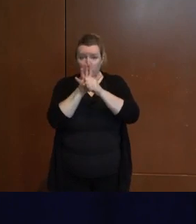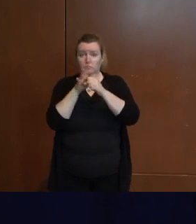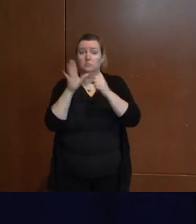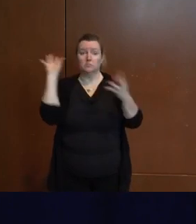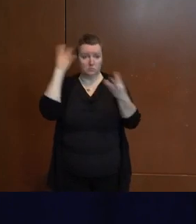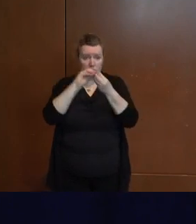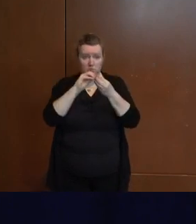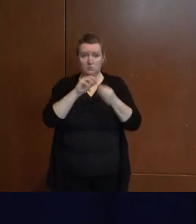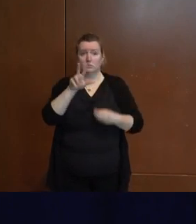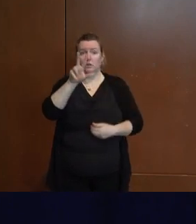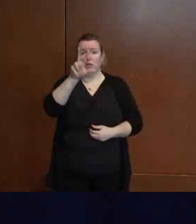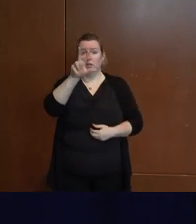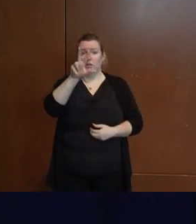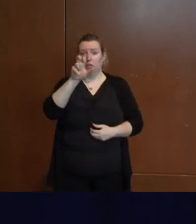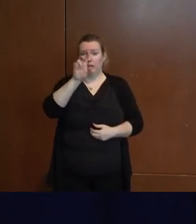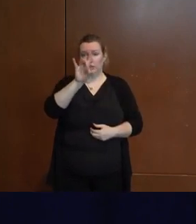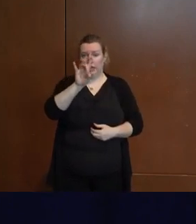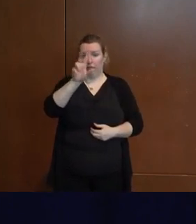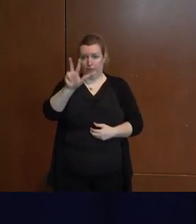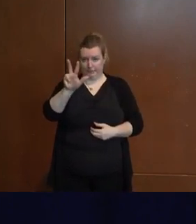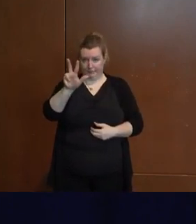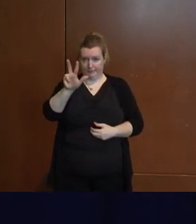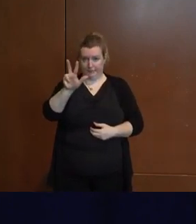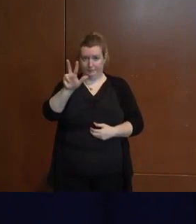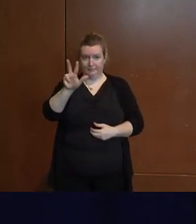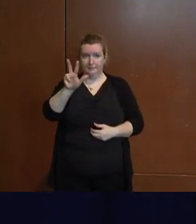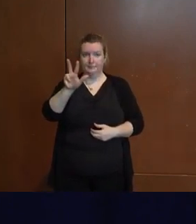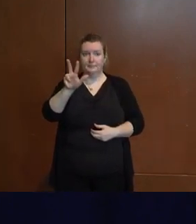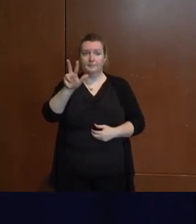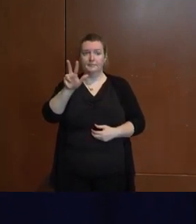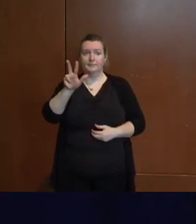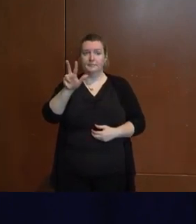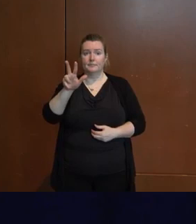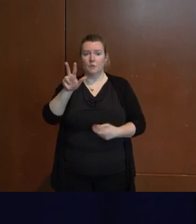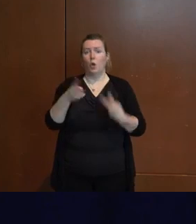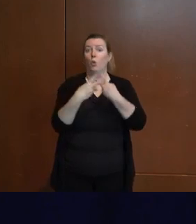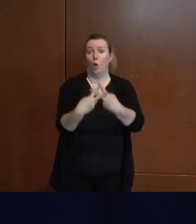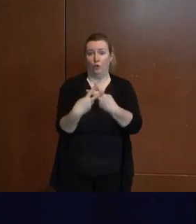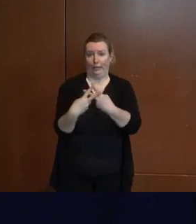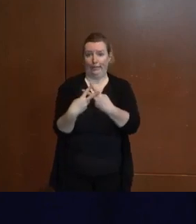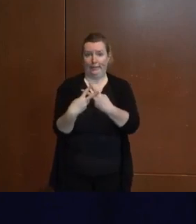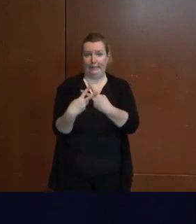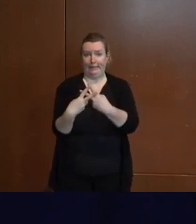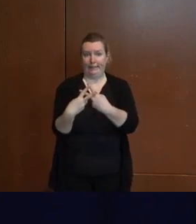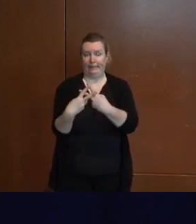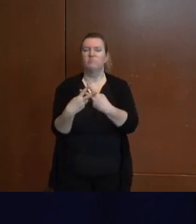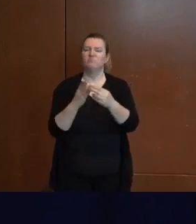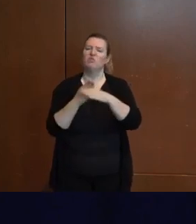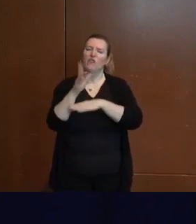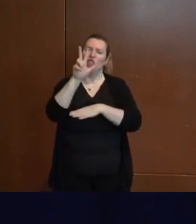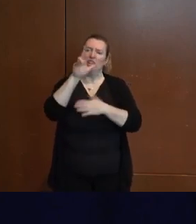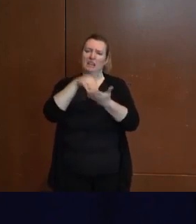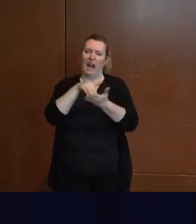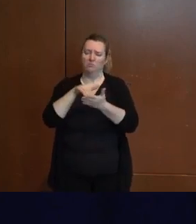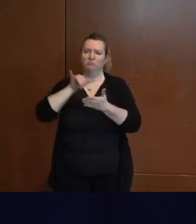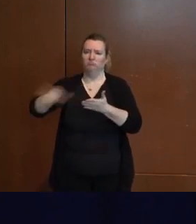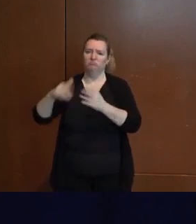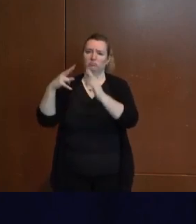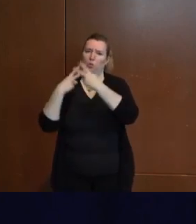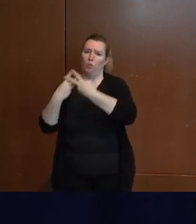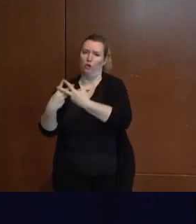quarantined law enforcement, 3,081. And statewide out of work for another reason is 618. But I do that from